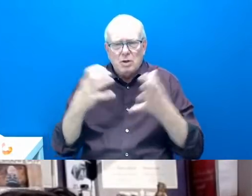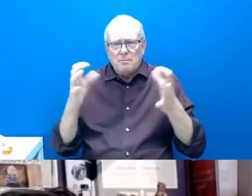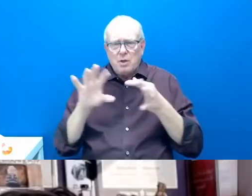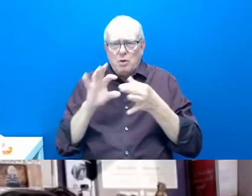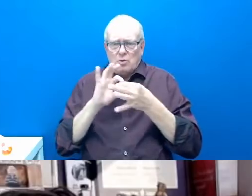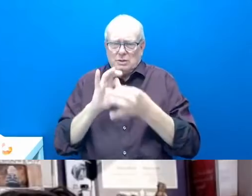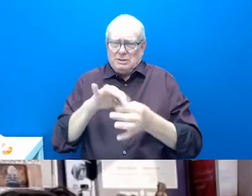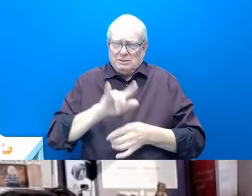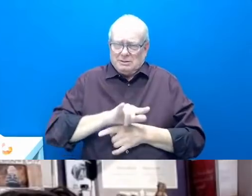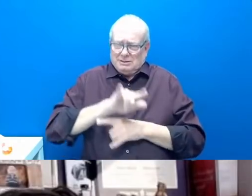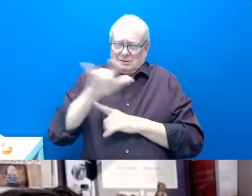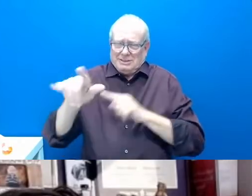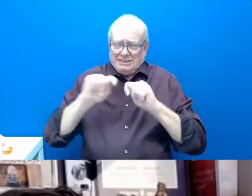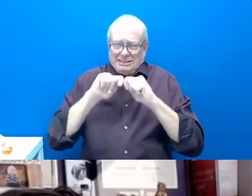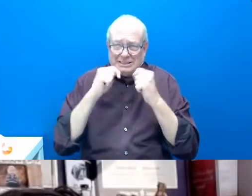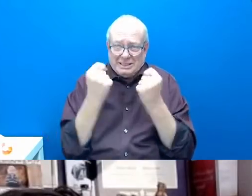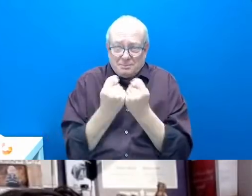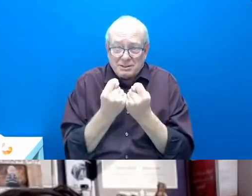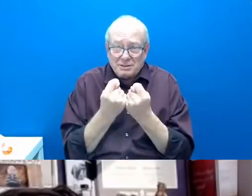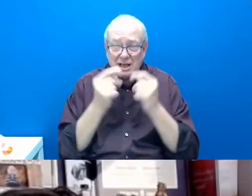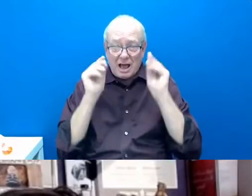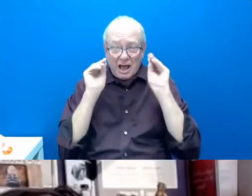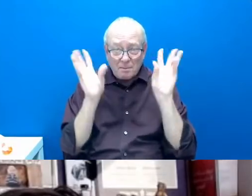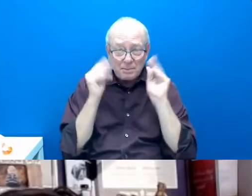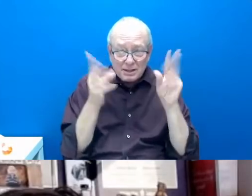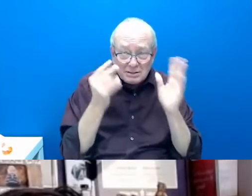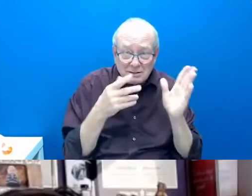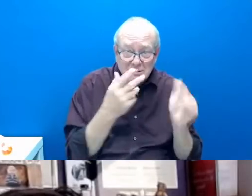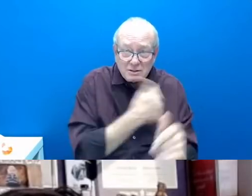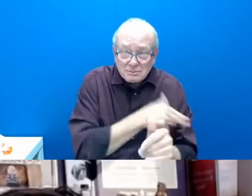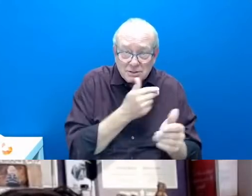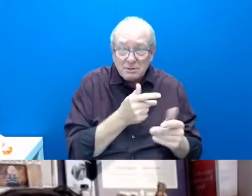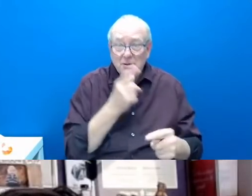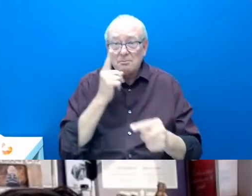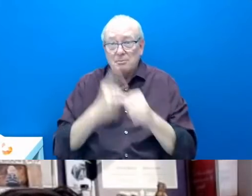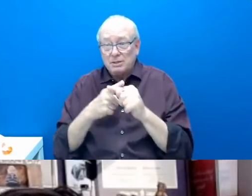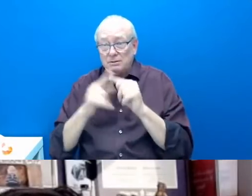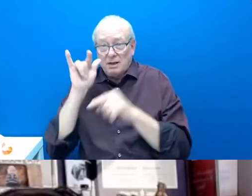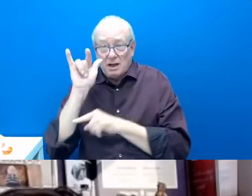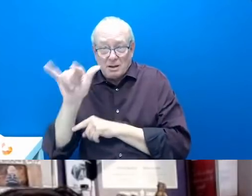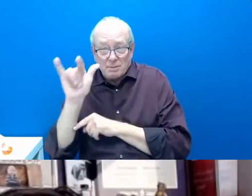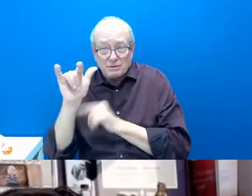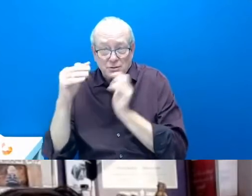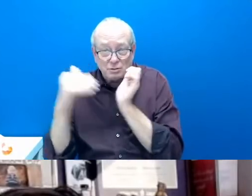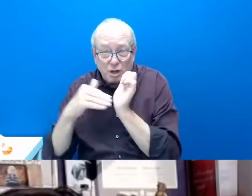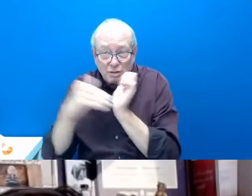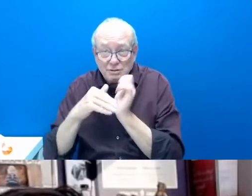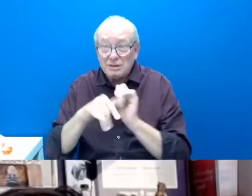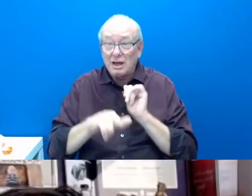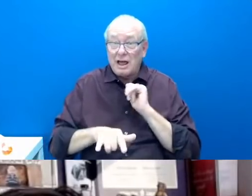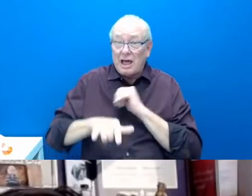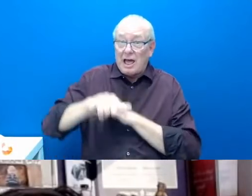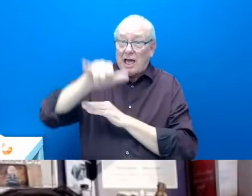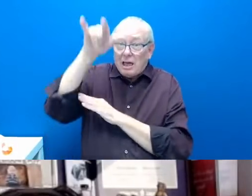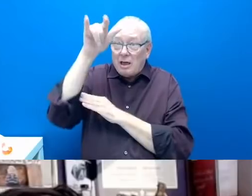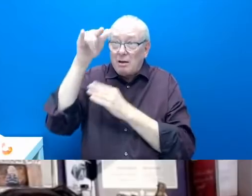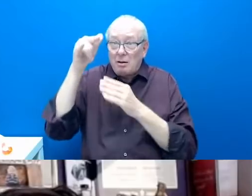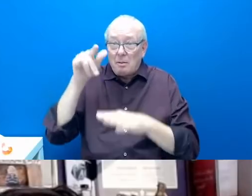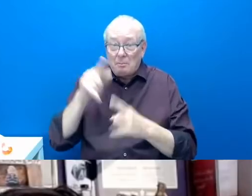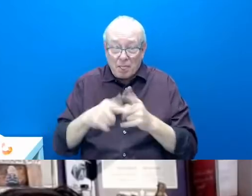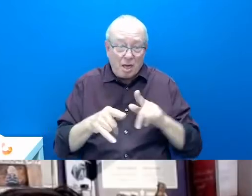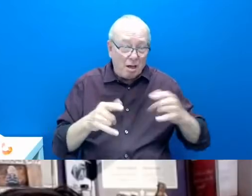about the flight team, the paramedics, flight physicians, folks who are up in the air and on the ground doing